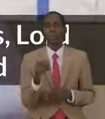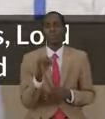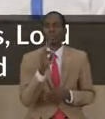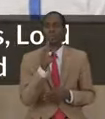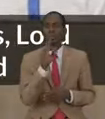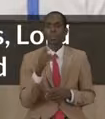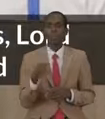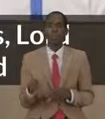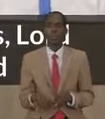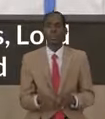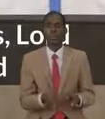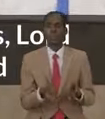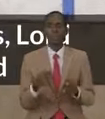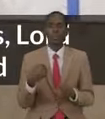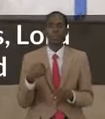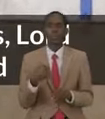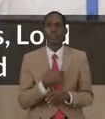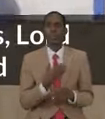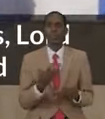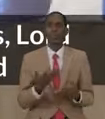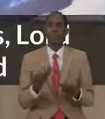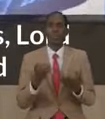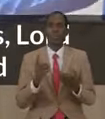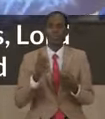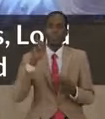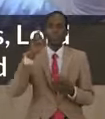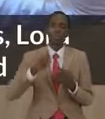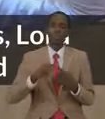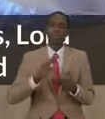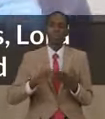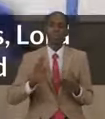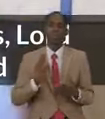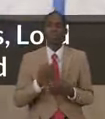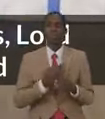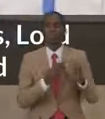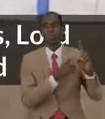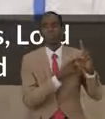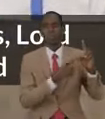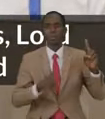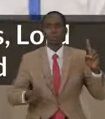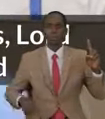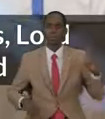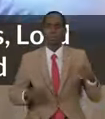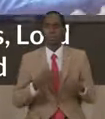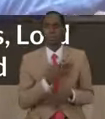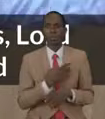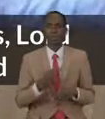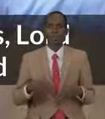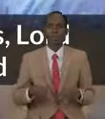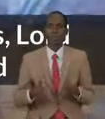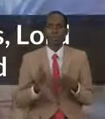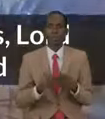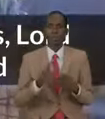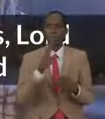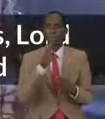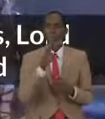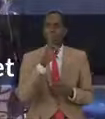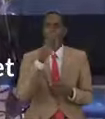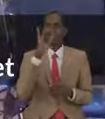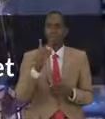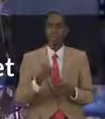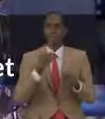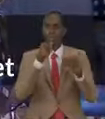is the way we wanted to forgive us, Lord, and the way to be truly